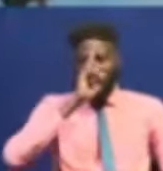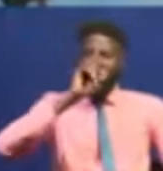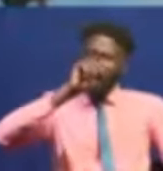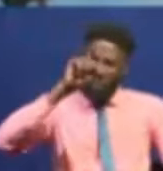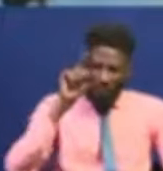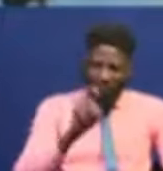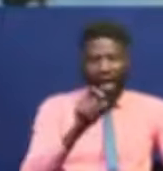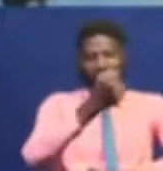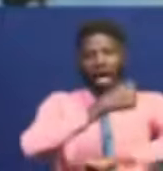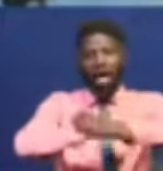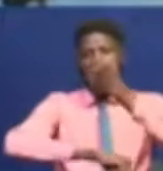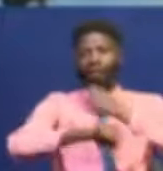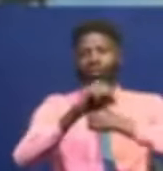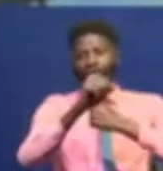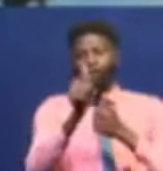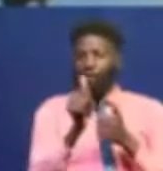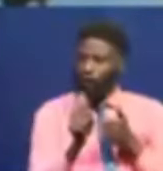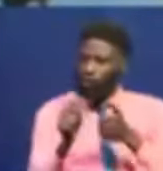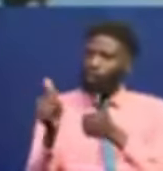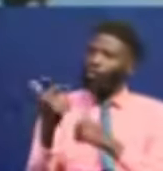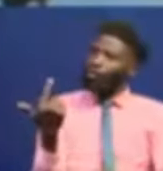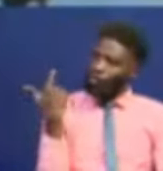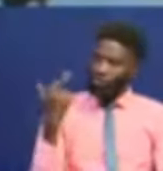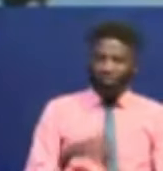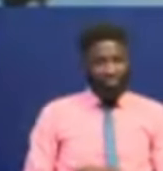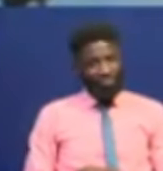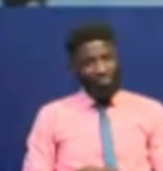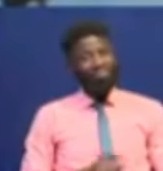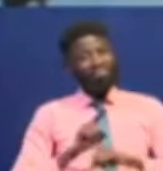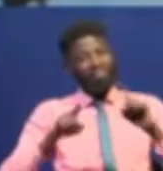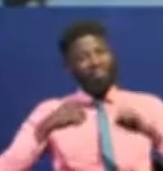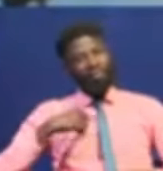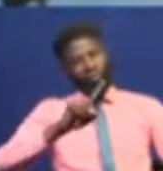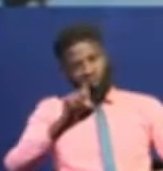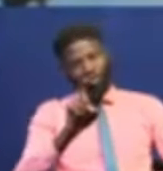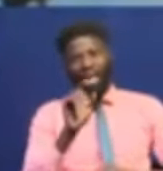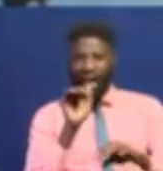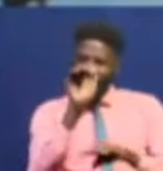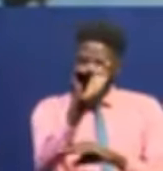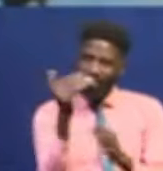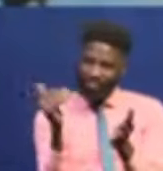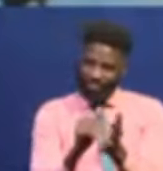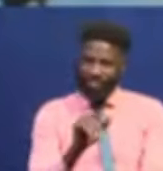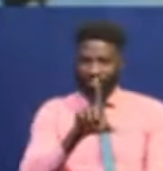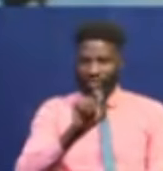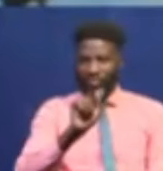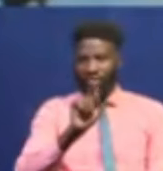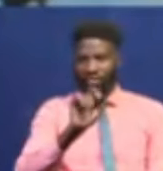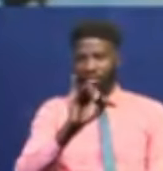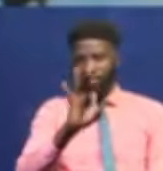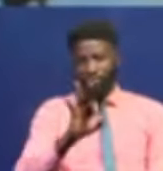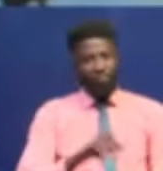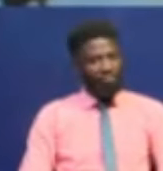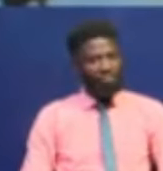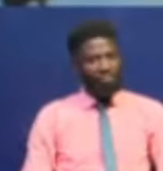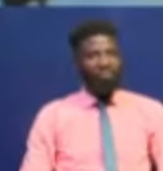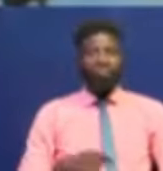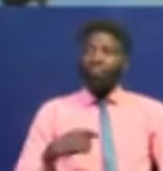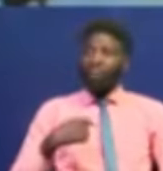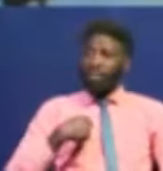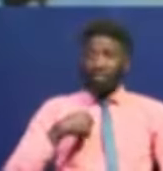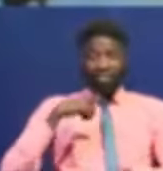within the law. But let me ask you one question also, Latif. I have never,